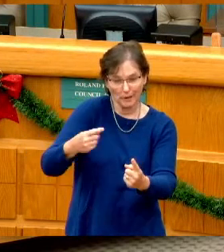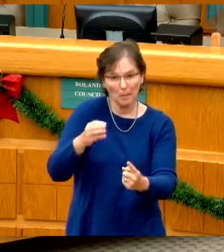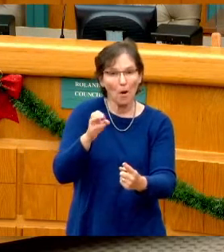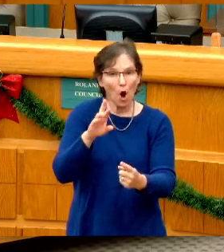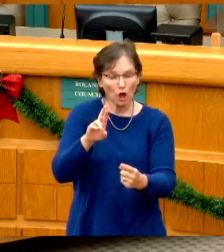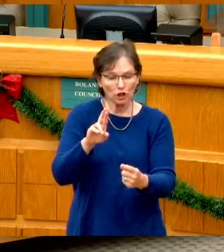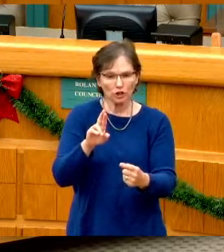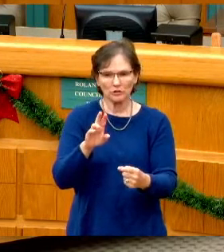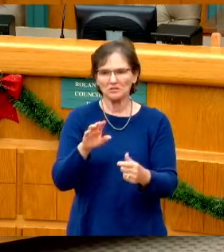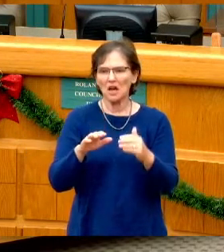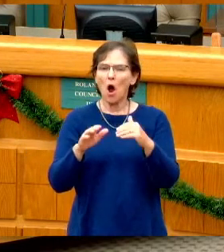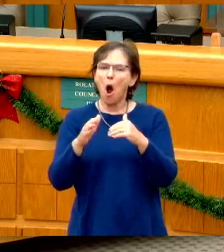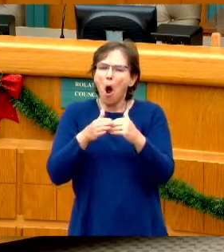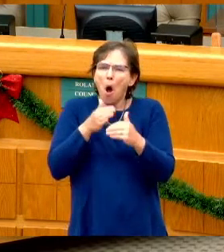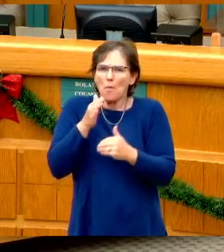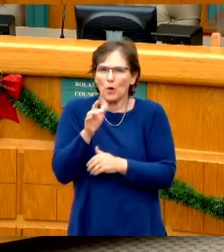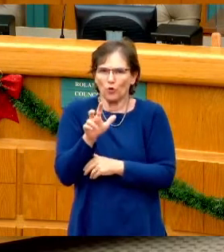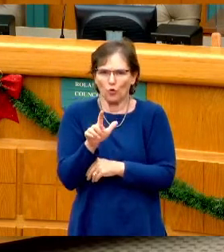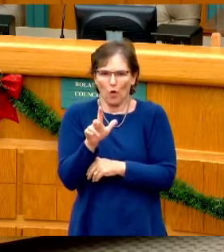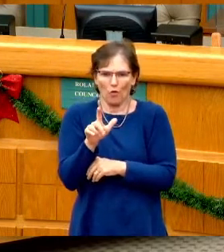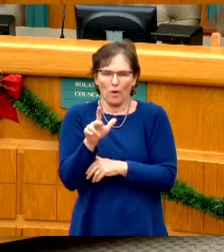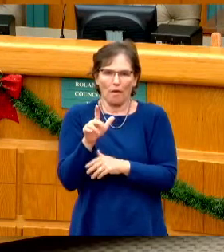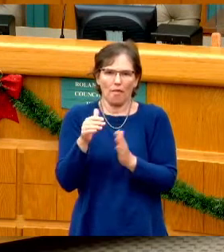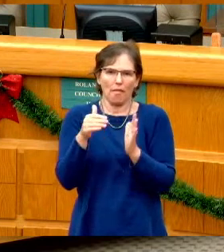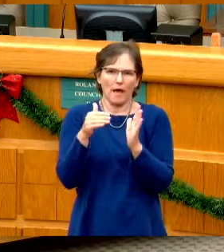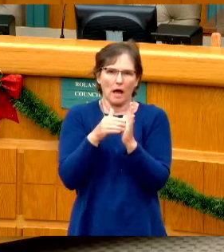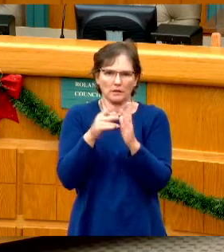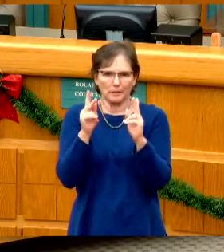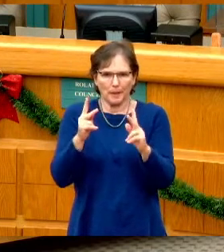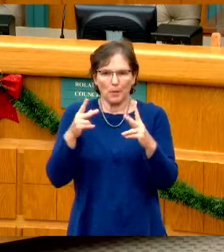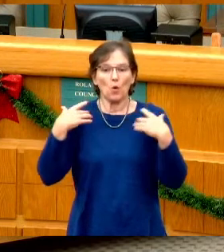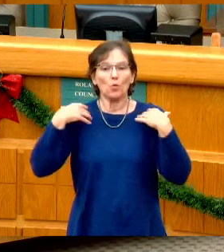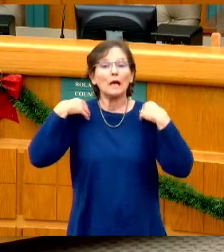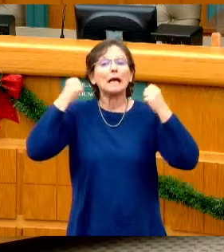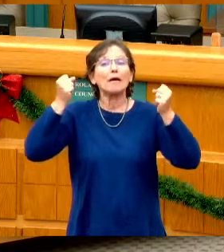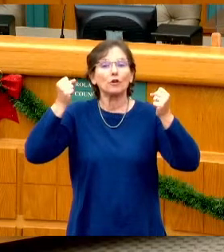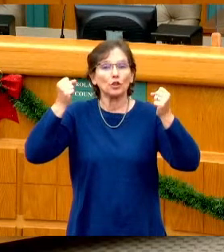from COVID-19 in Nueces County. That's from the total of